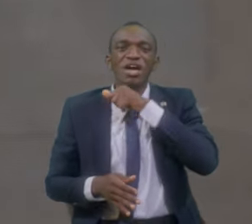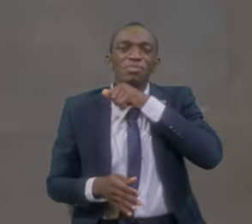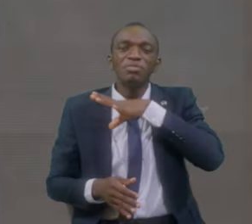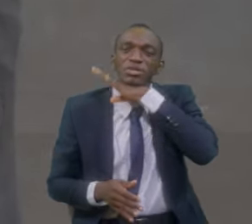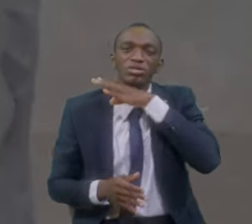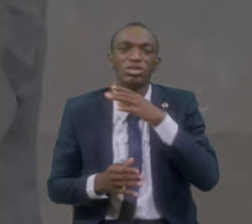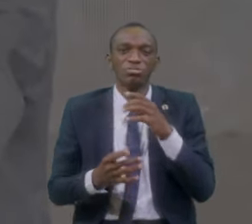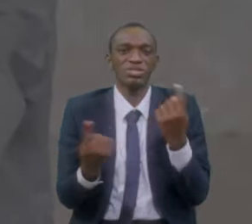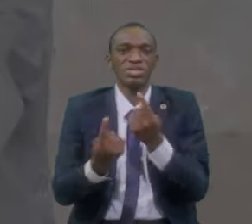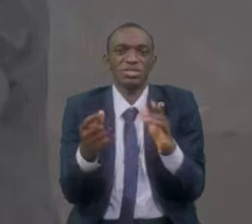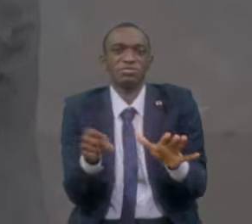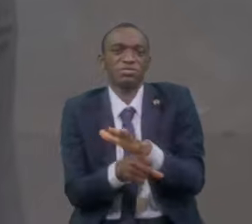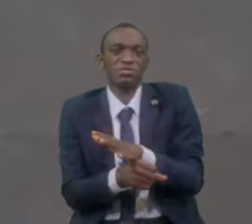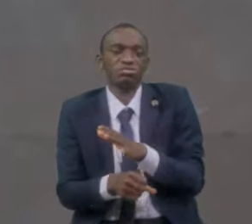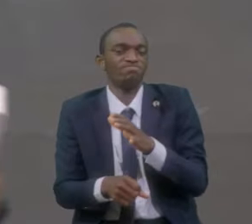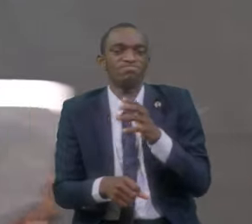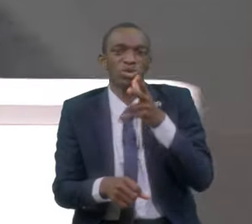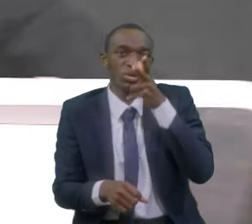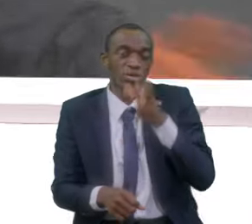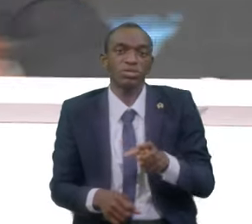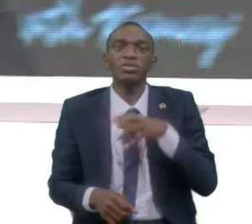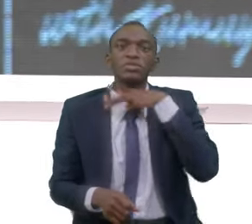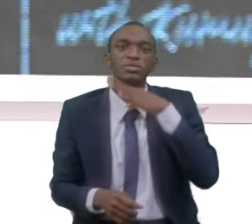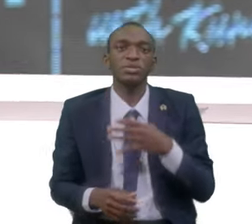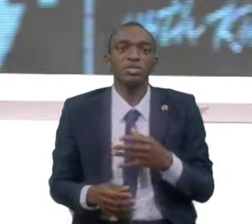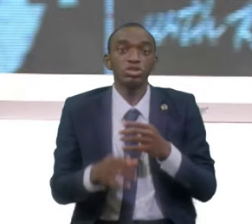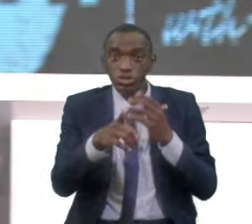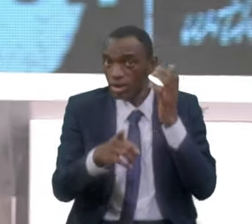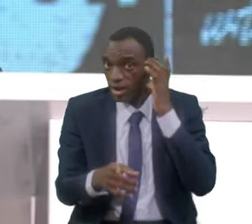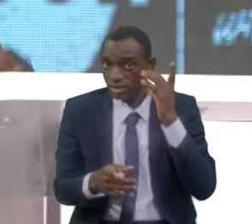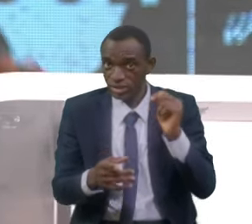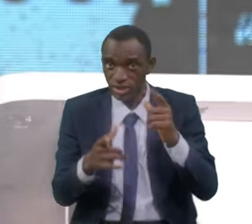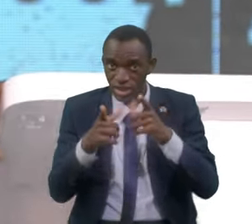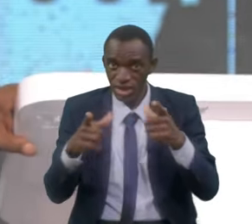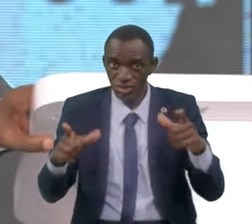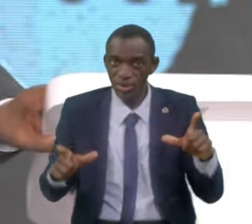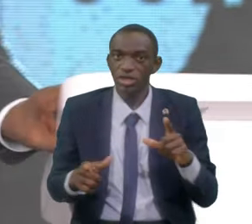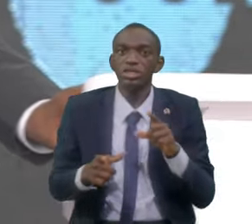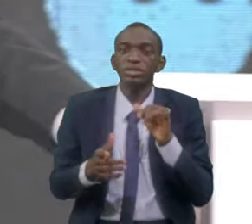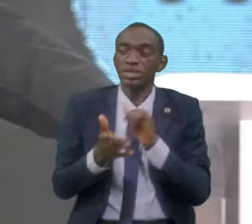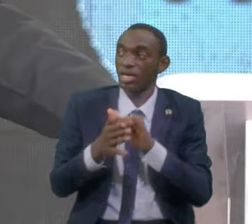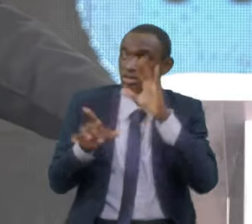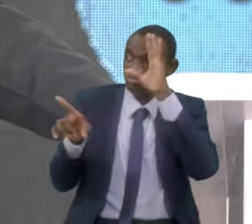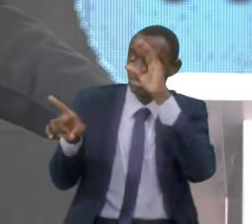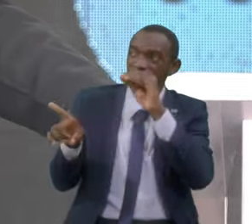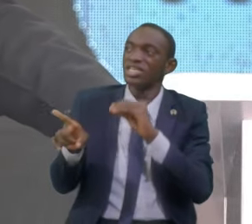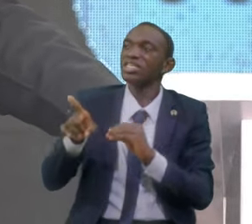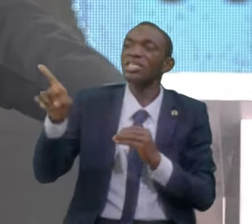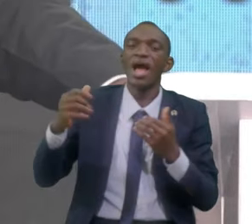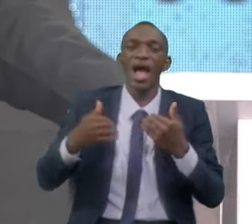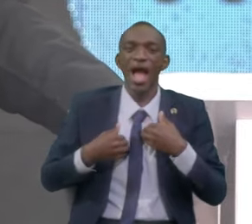brazen sacrilege. You've heard the language when you say that man has a brazen